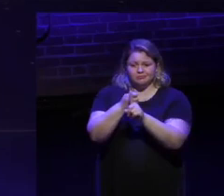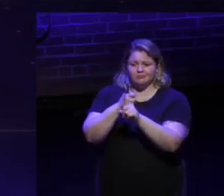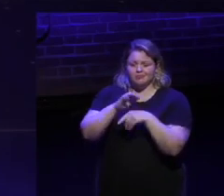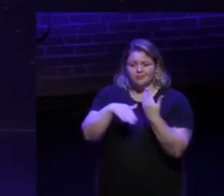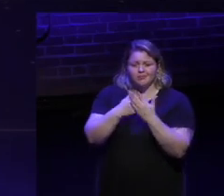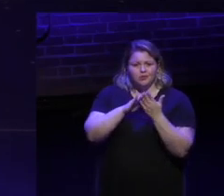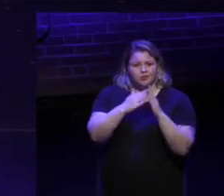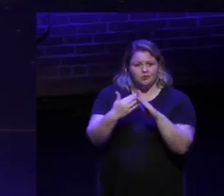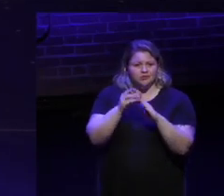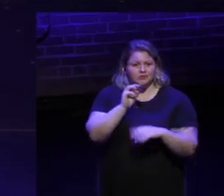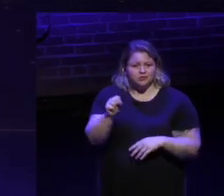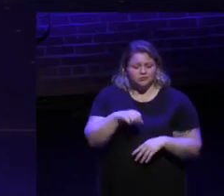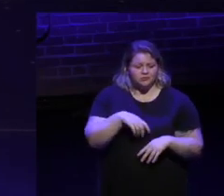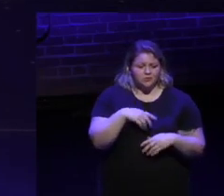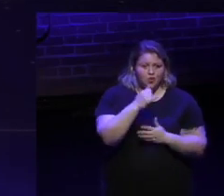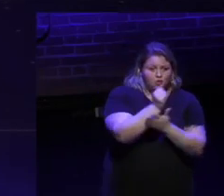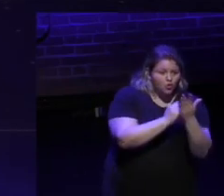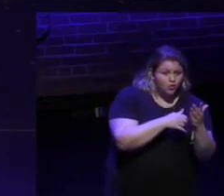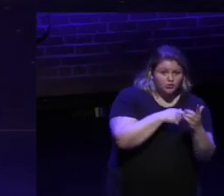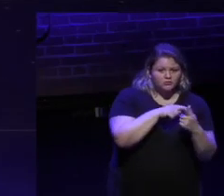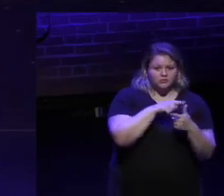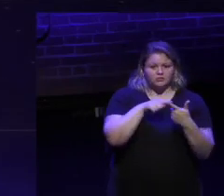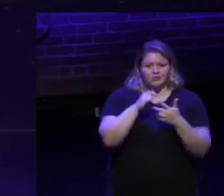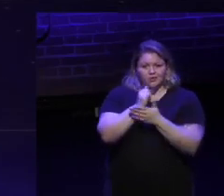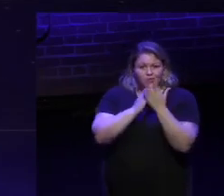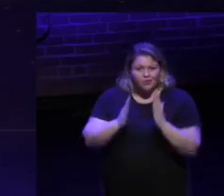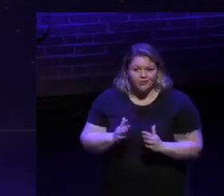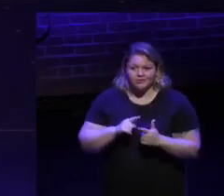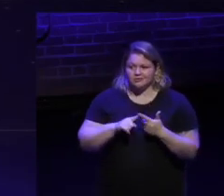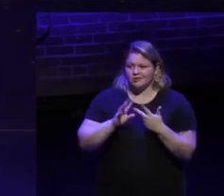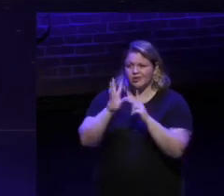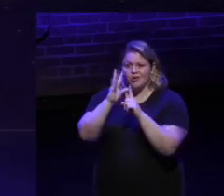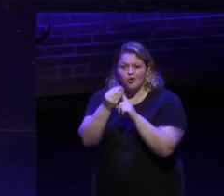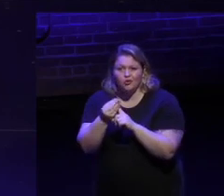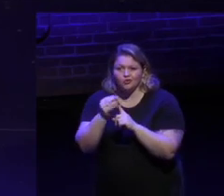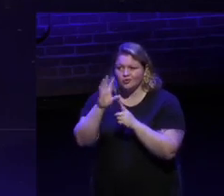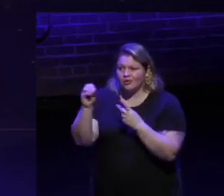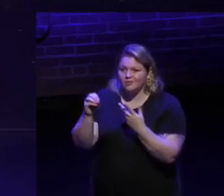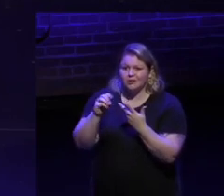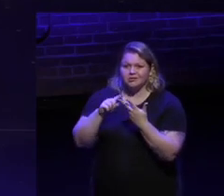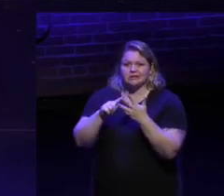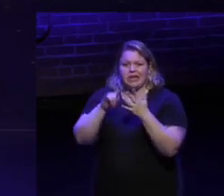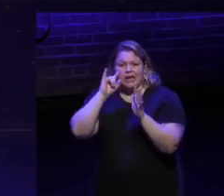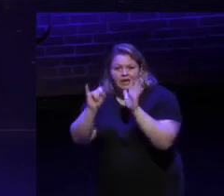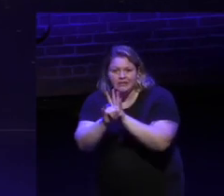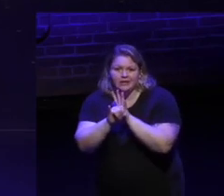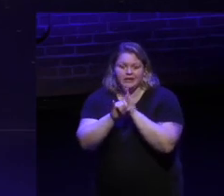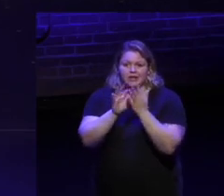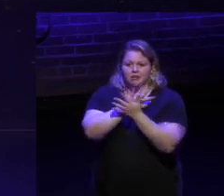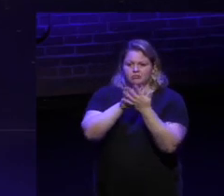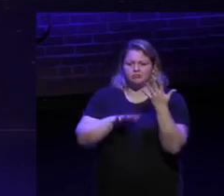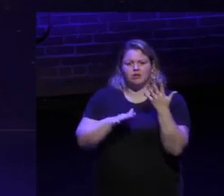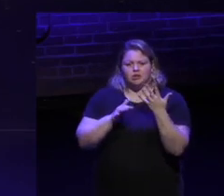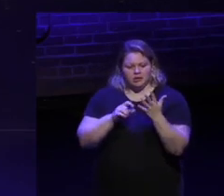arts, the artists, the cultural assets, the organizations, key to our identity in my community for sure, key to